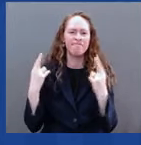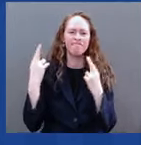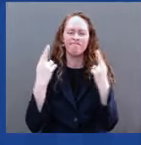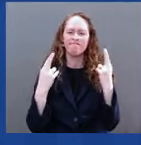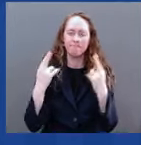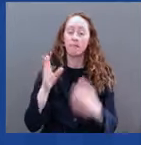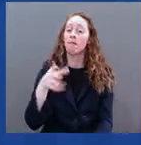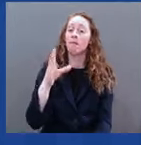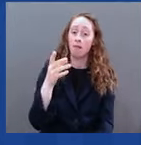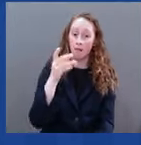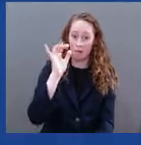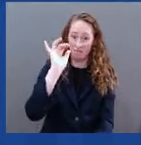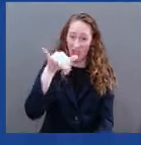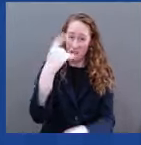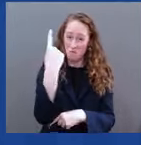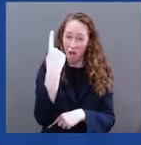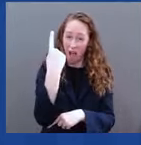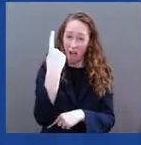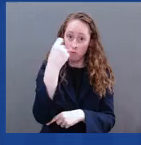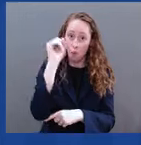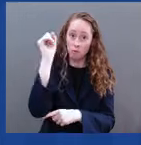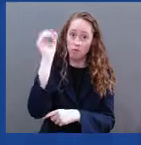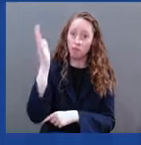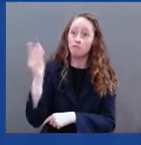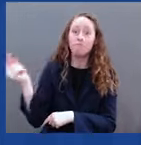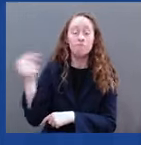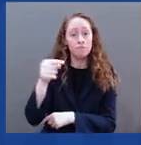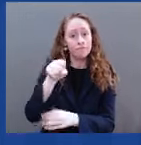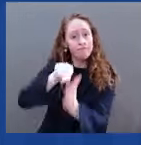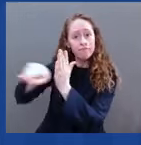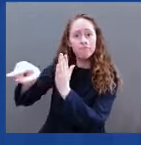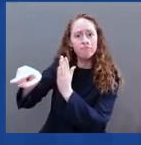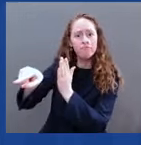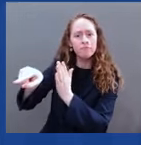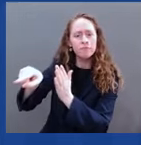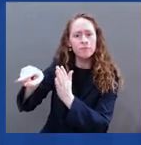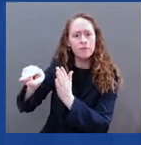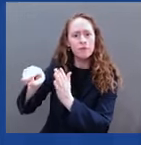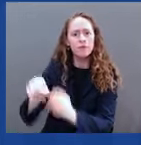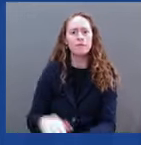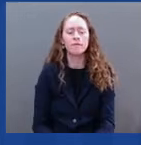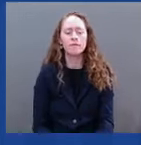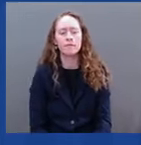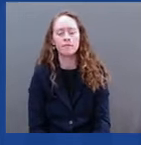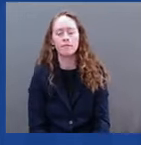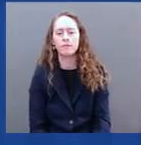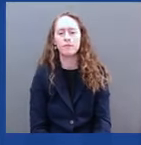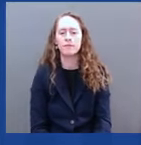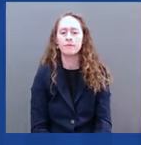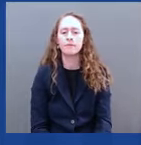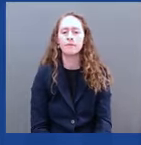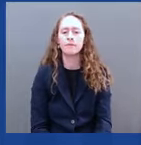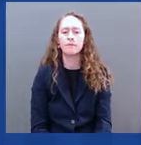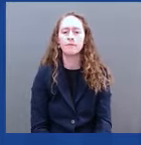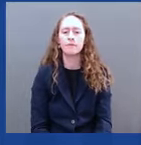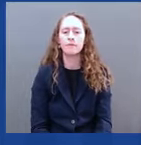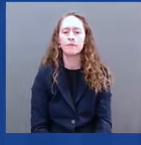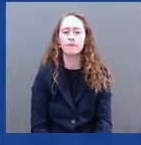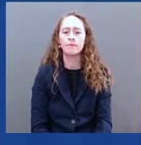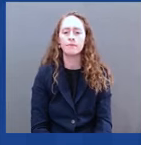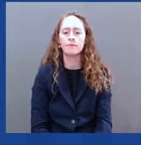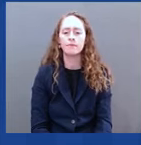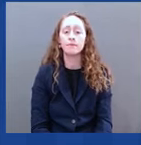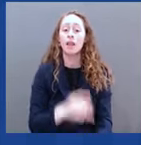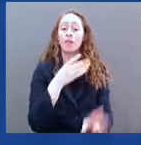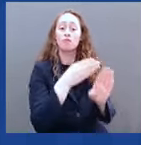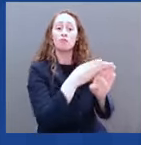And he was asked what he thought. He said, there are very good people on both sides. And that's when I decided